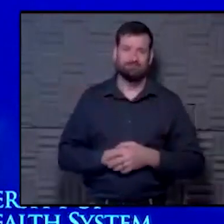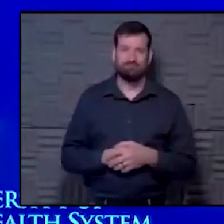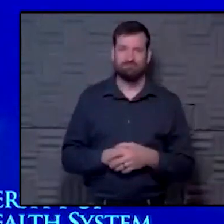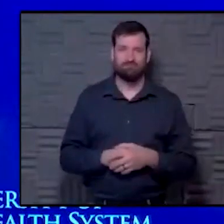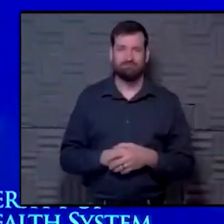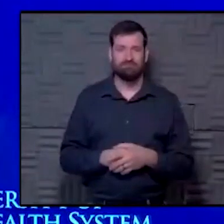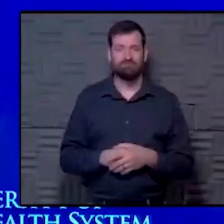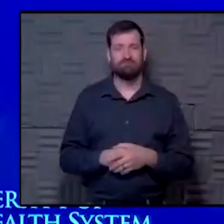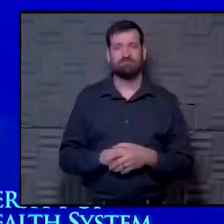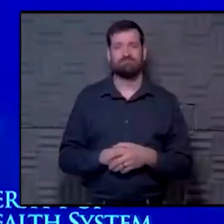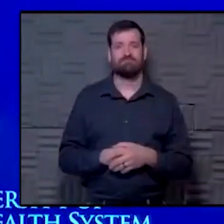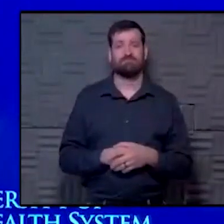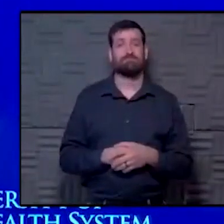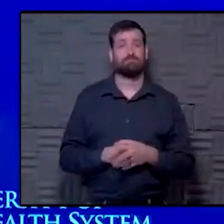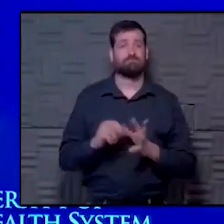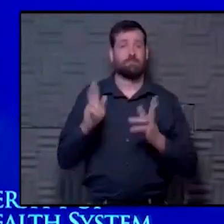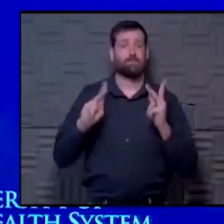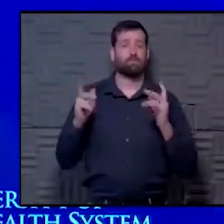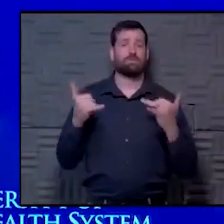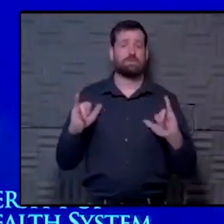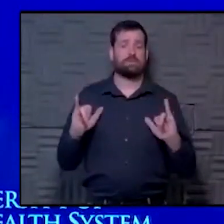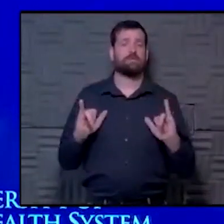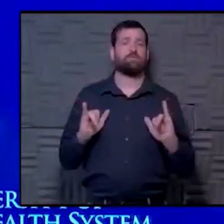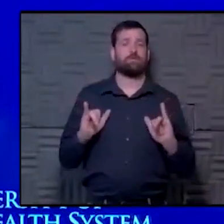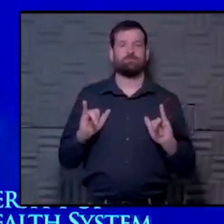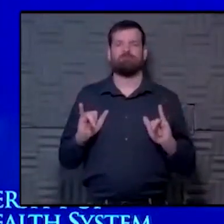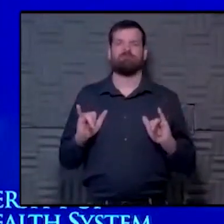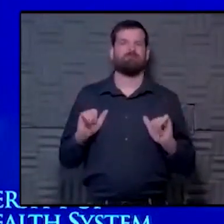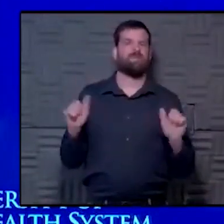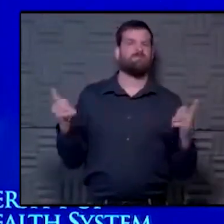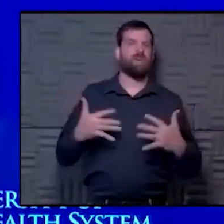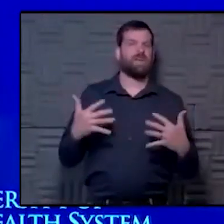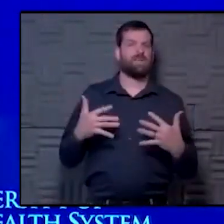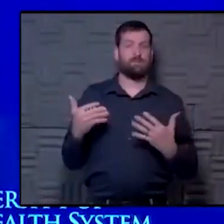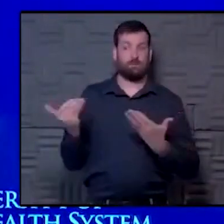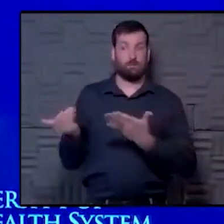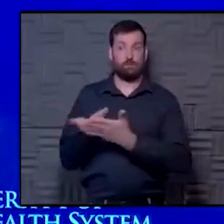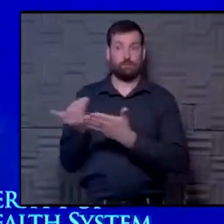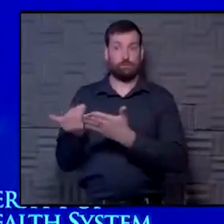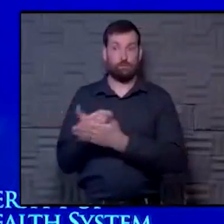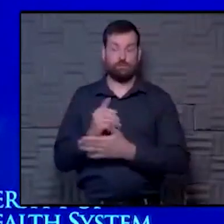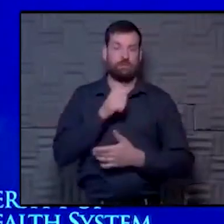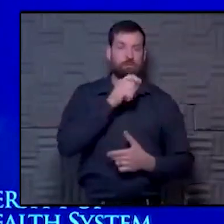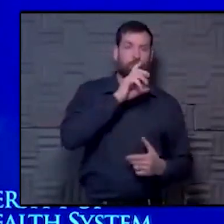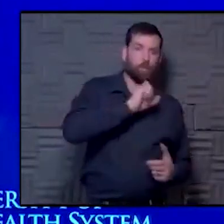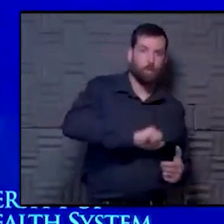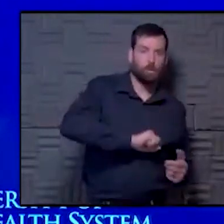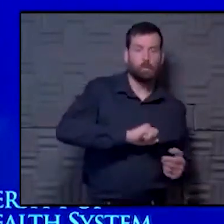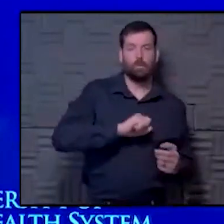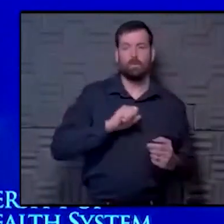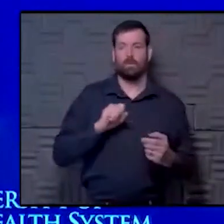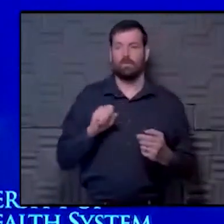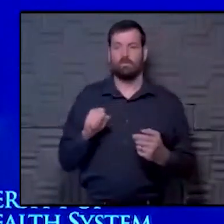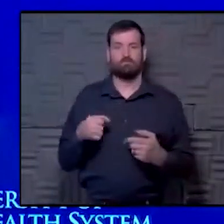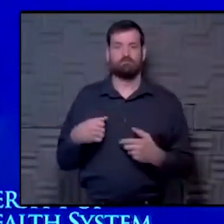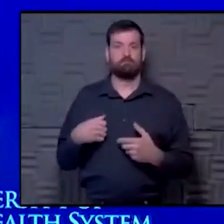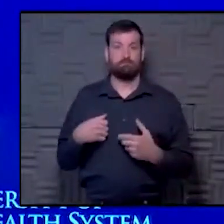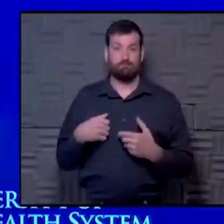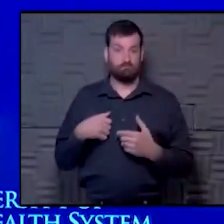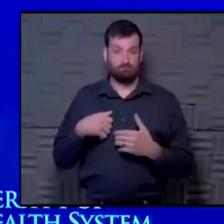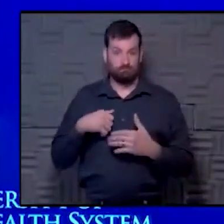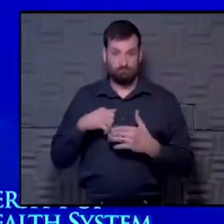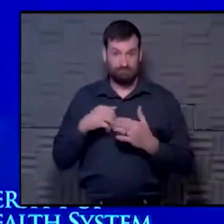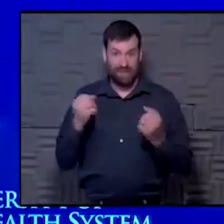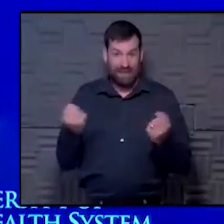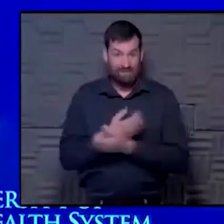I think that people are still a little afraid of the idea that it's a new thing, not an old thing, or that we don't know all that we can